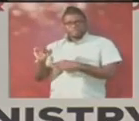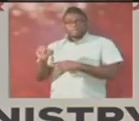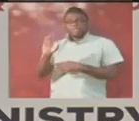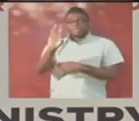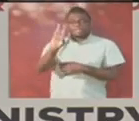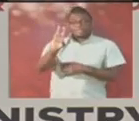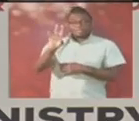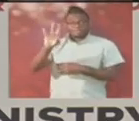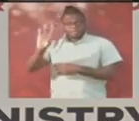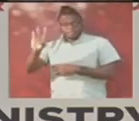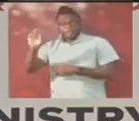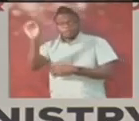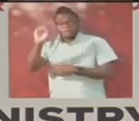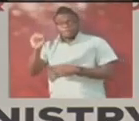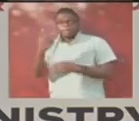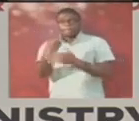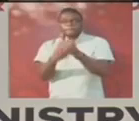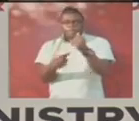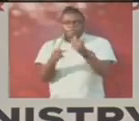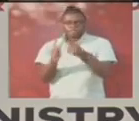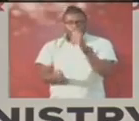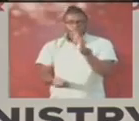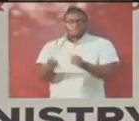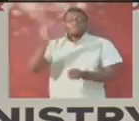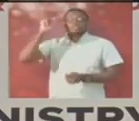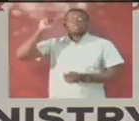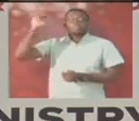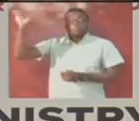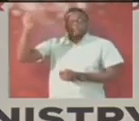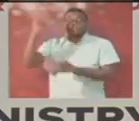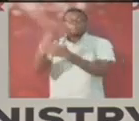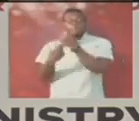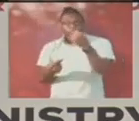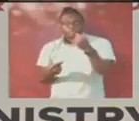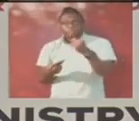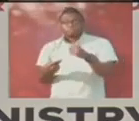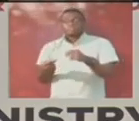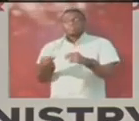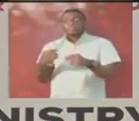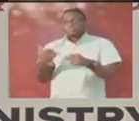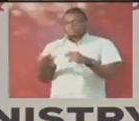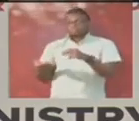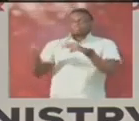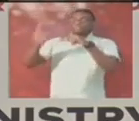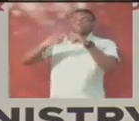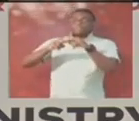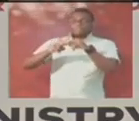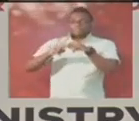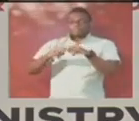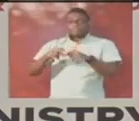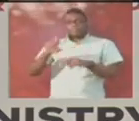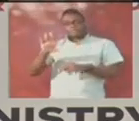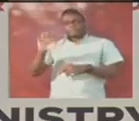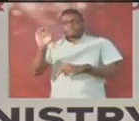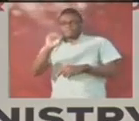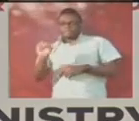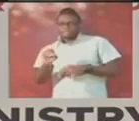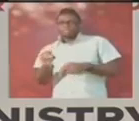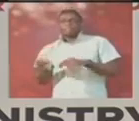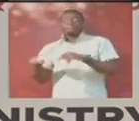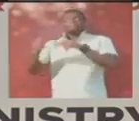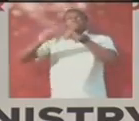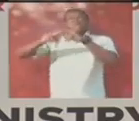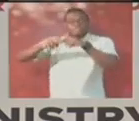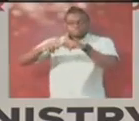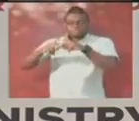in Trinidad and Tobago, which was an increase from 58% yesterday. Again, we've noticed a fluctuation